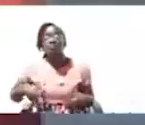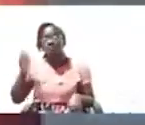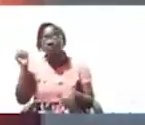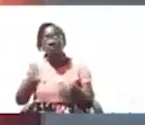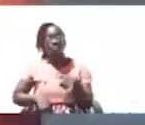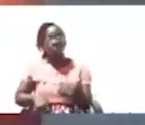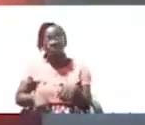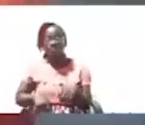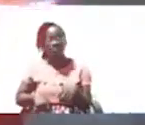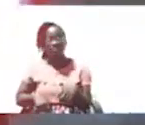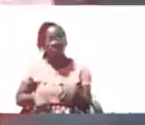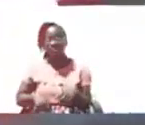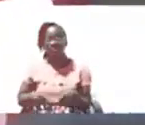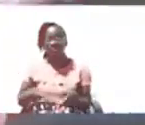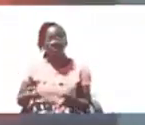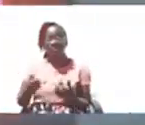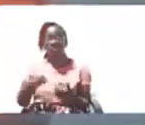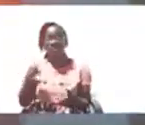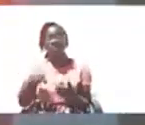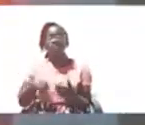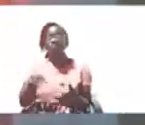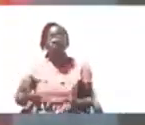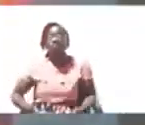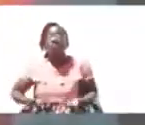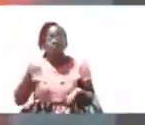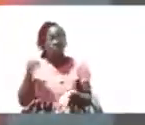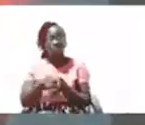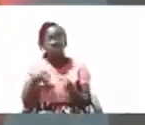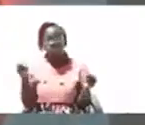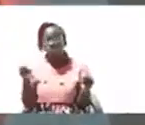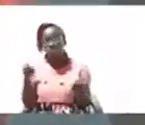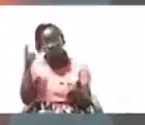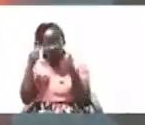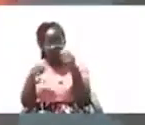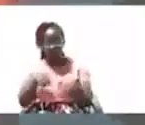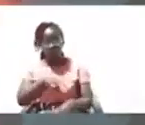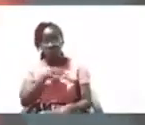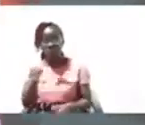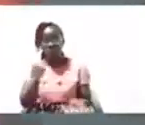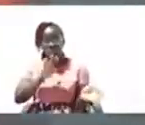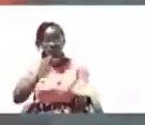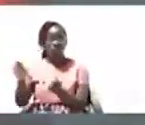it cannot be possible. His soul is gone.